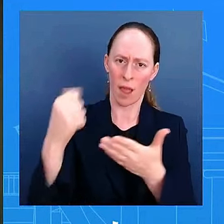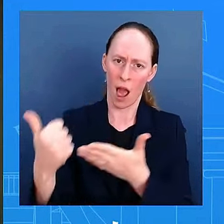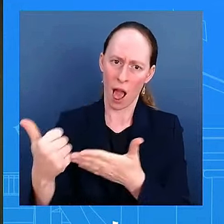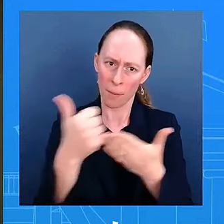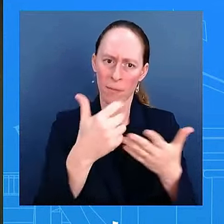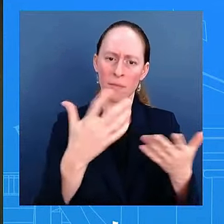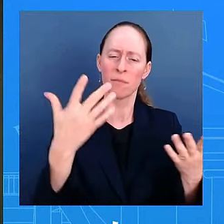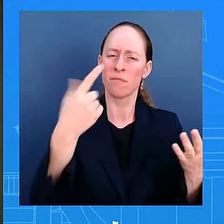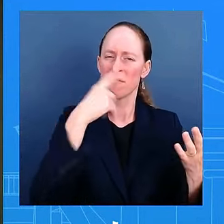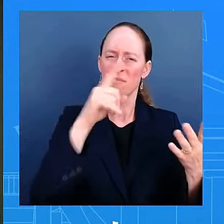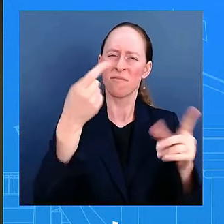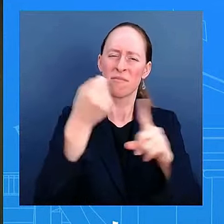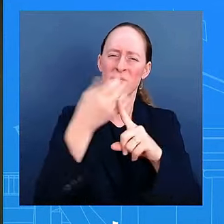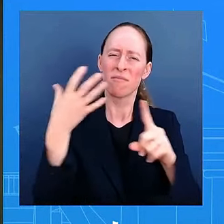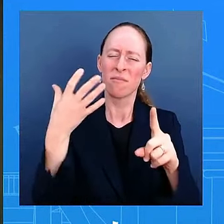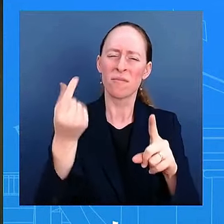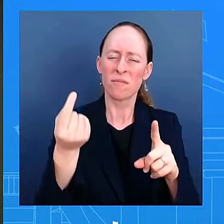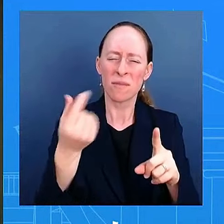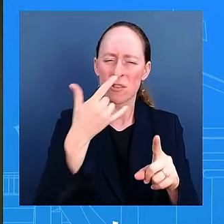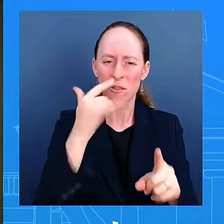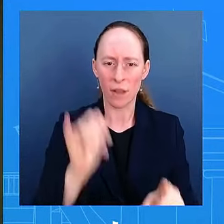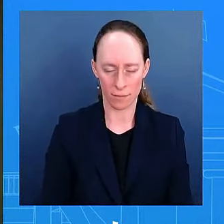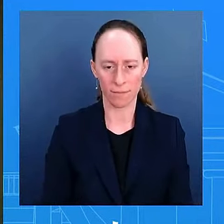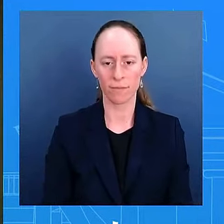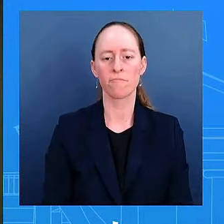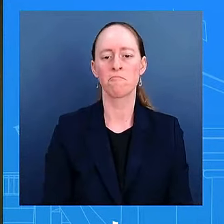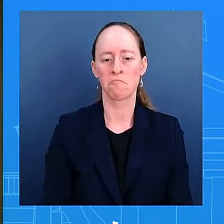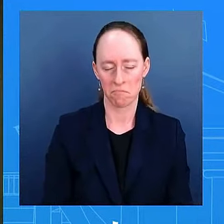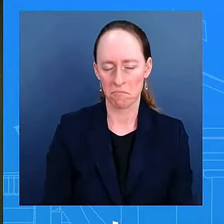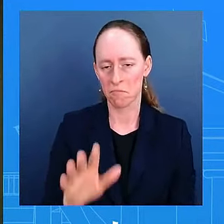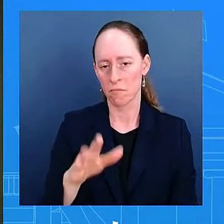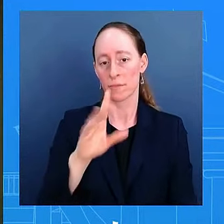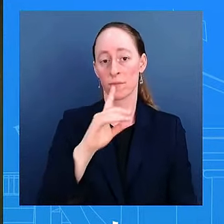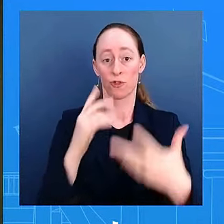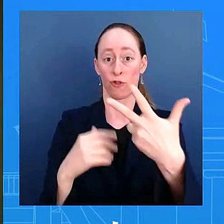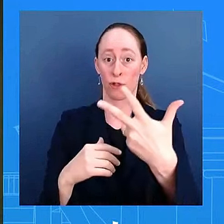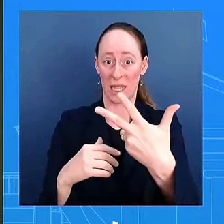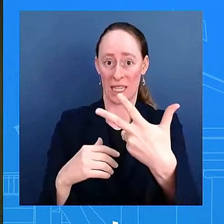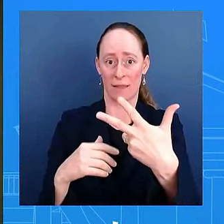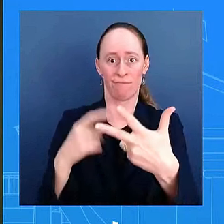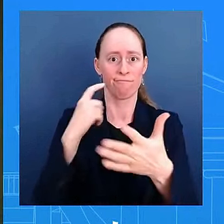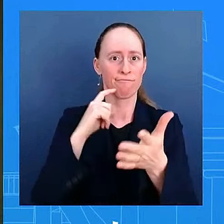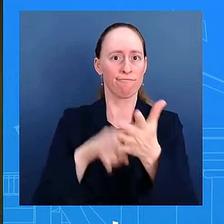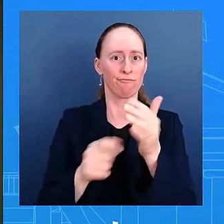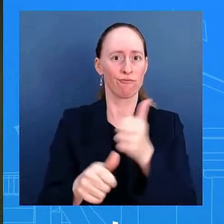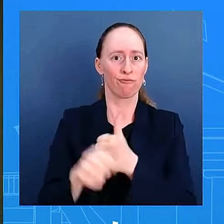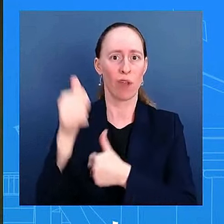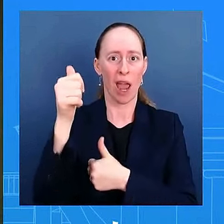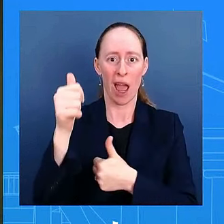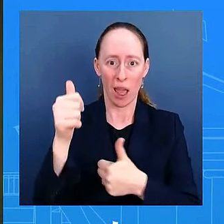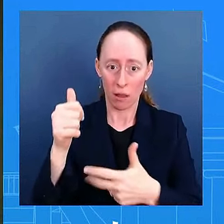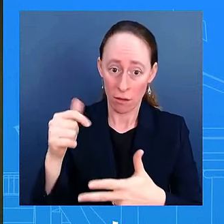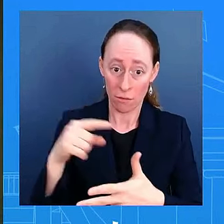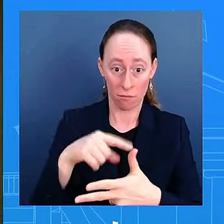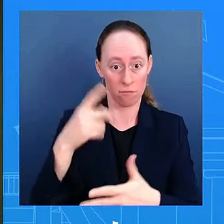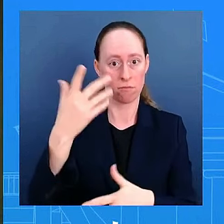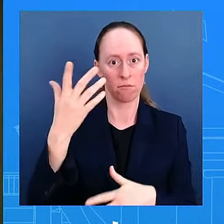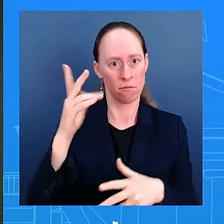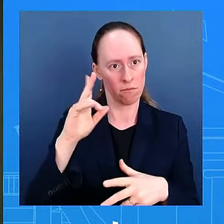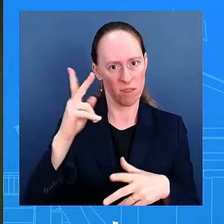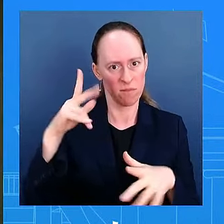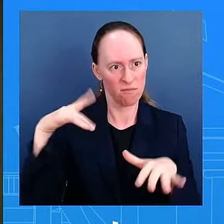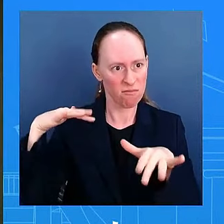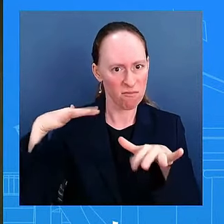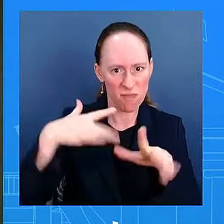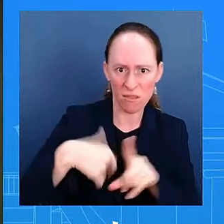There are three threat vectors. There's physical violence. There's the concern about physical violence. There